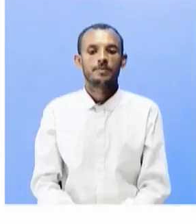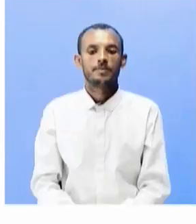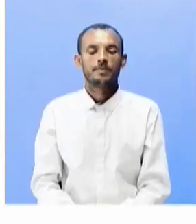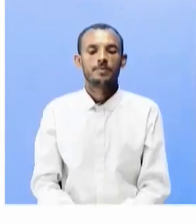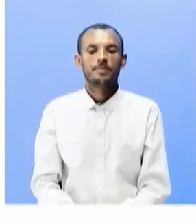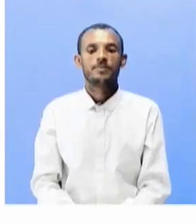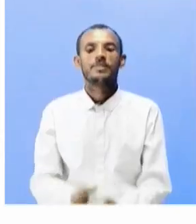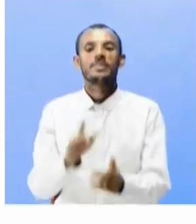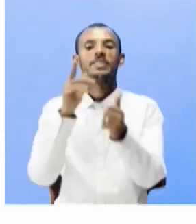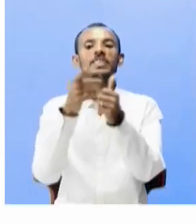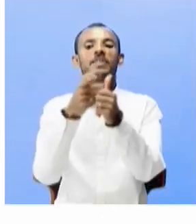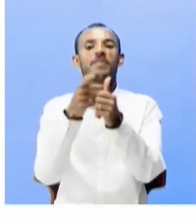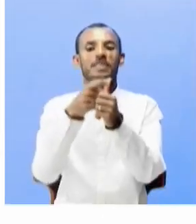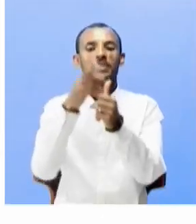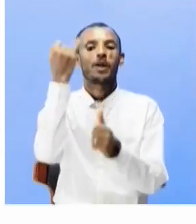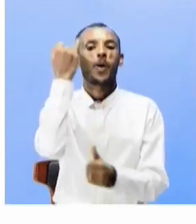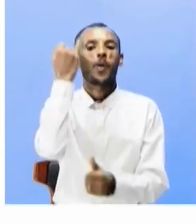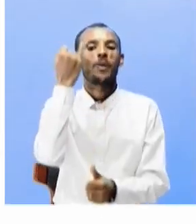The first concept: